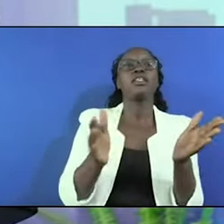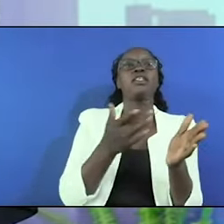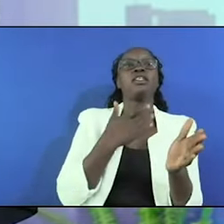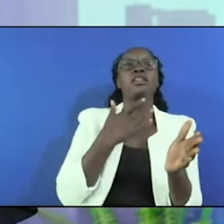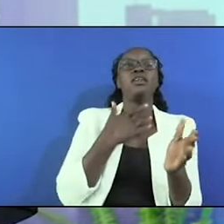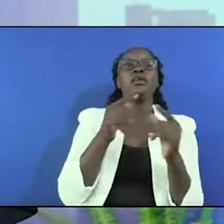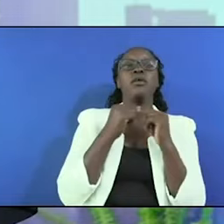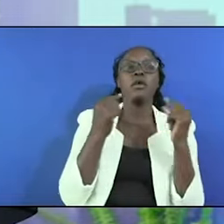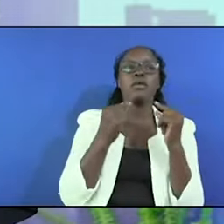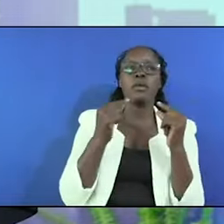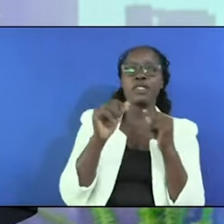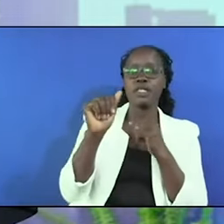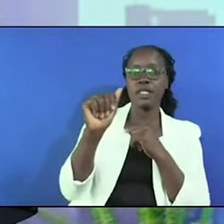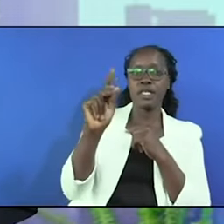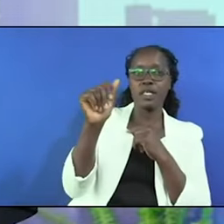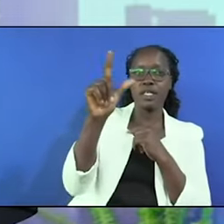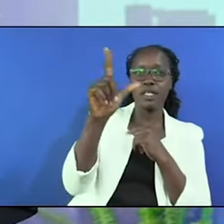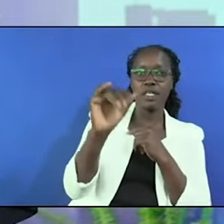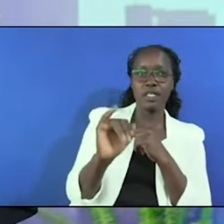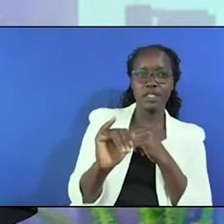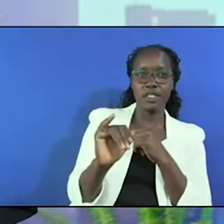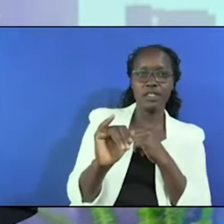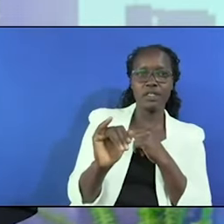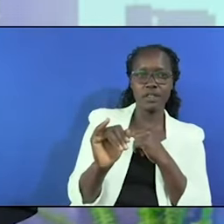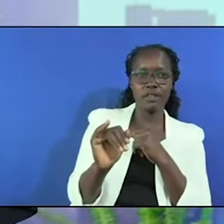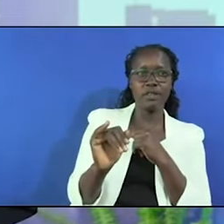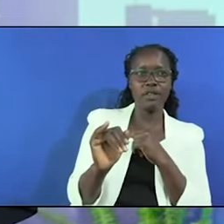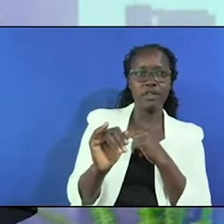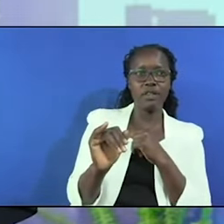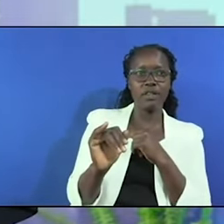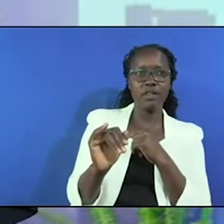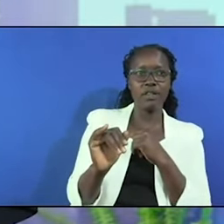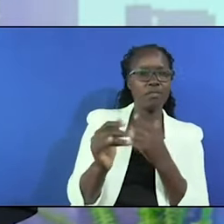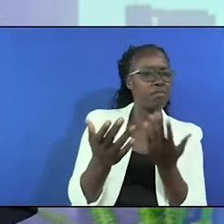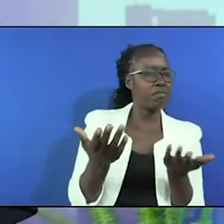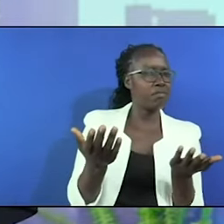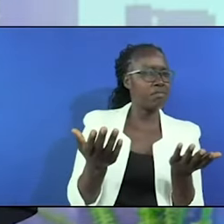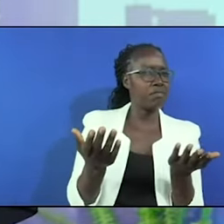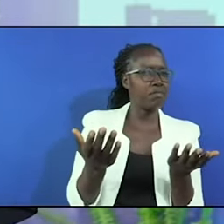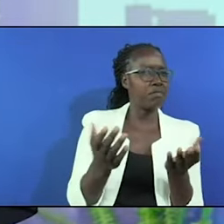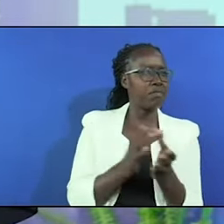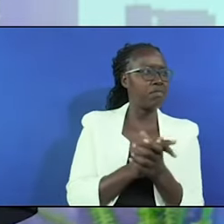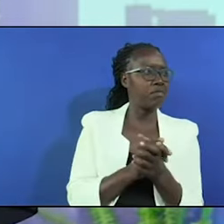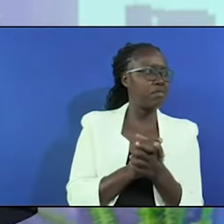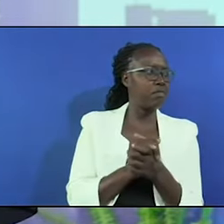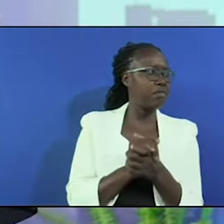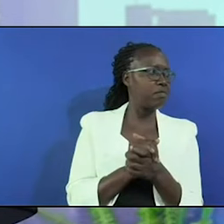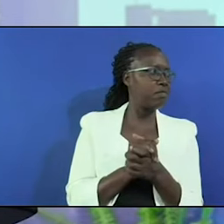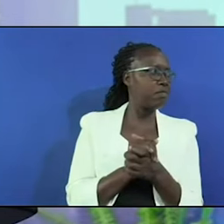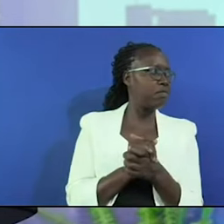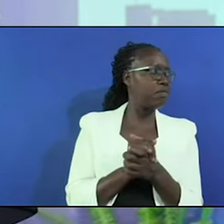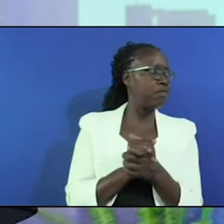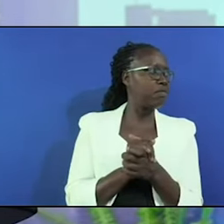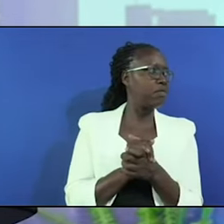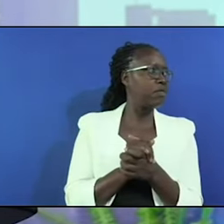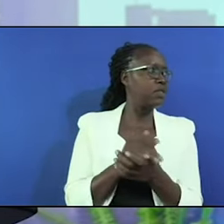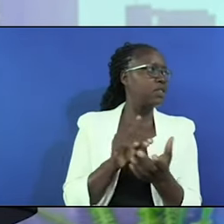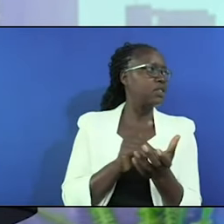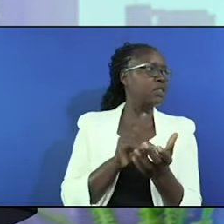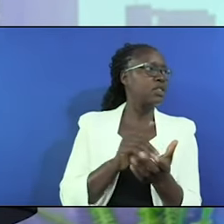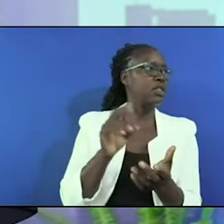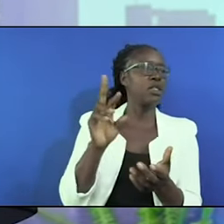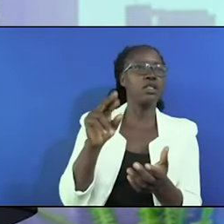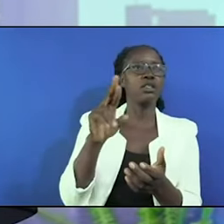union, Pastor Akali. You're lucky for us to be graced with Dr. Marundu, with his beloved wife,